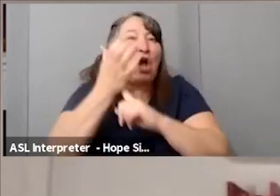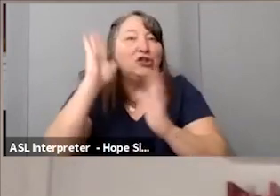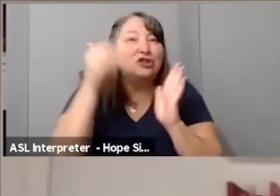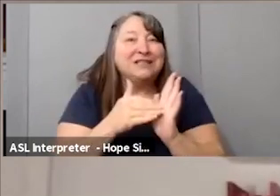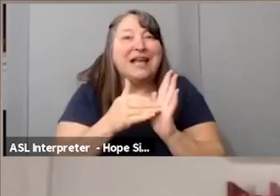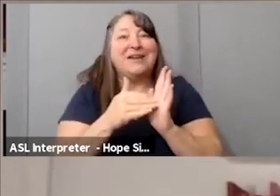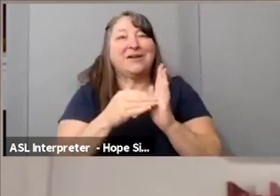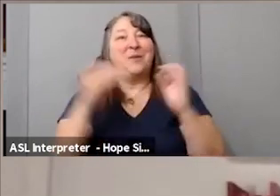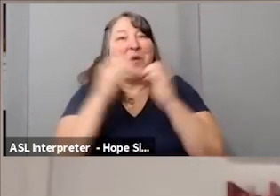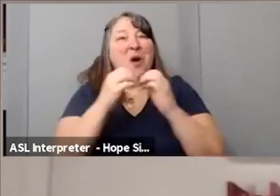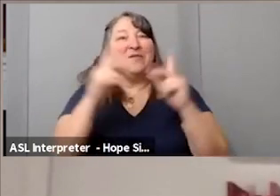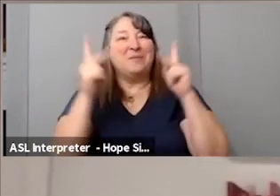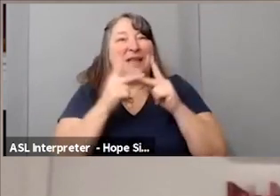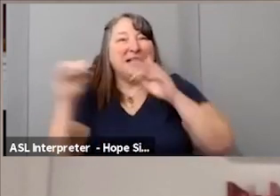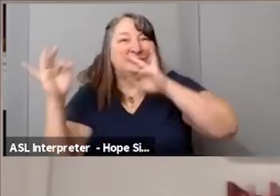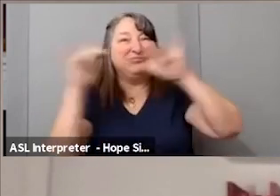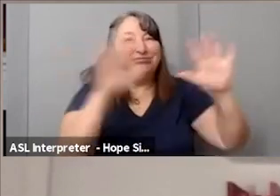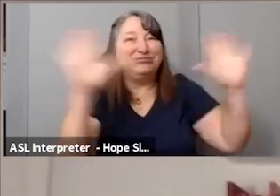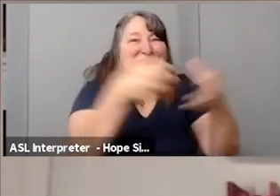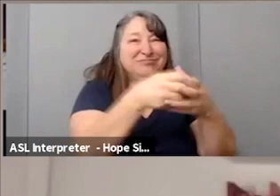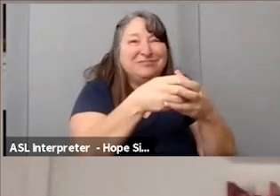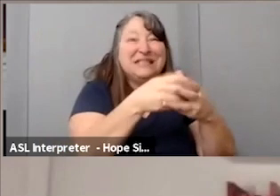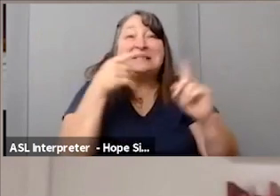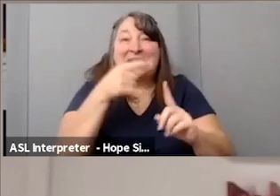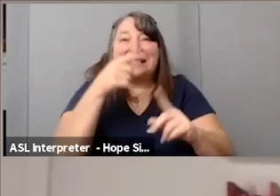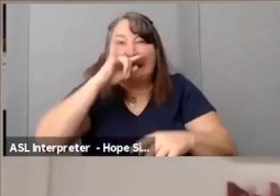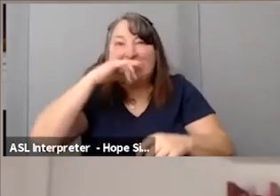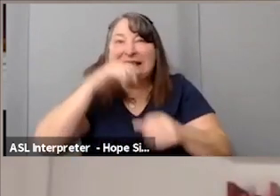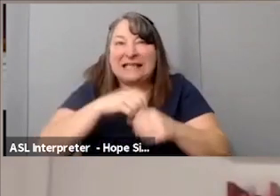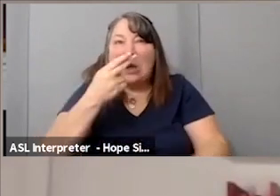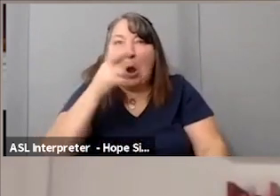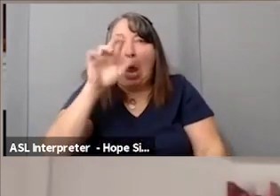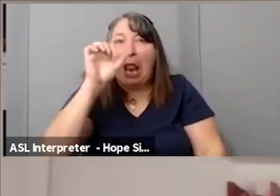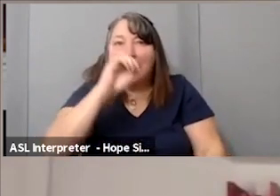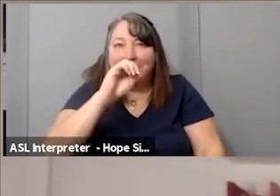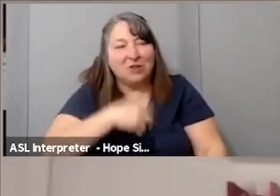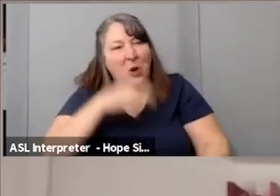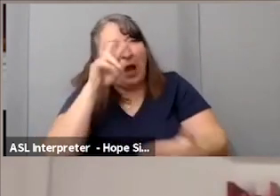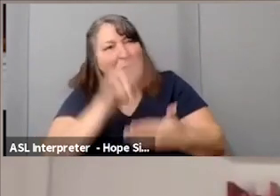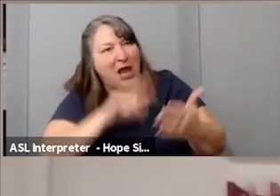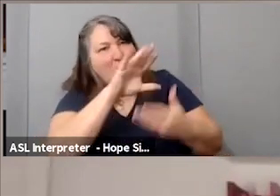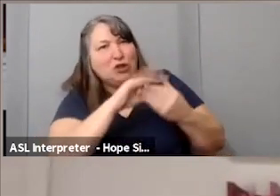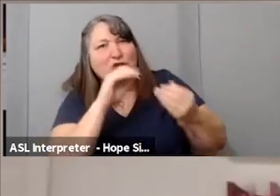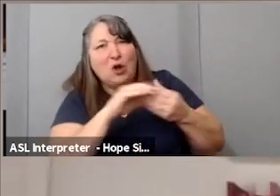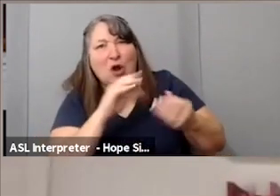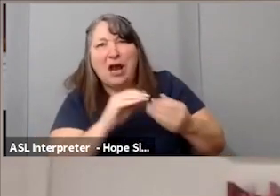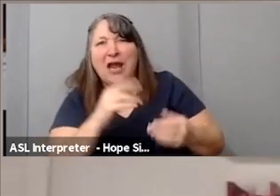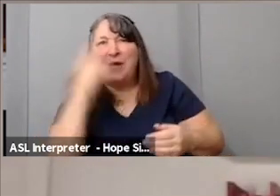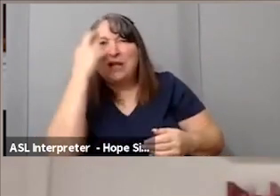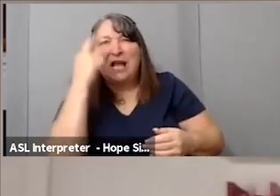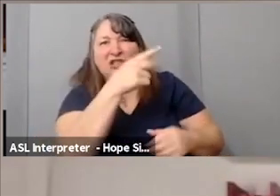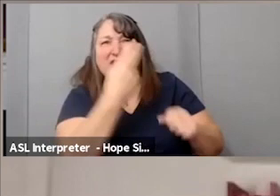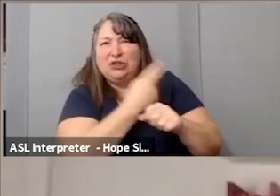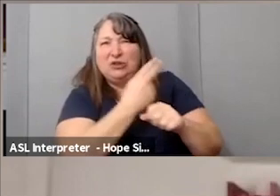kids, especially kids in Harlem. So I really admired her a lot. And I learned that she'd used her social capital, her understanding of what Black kids